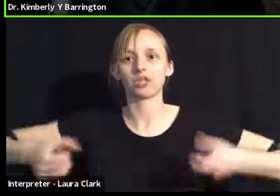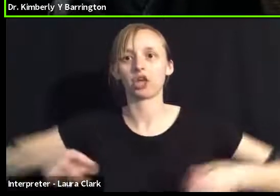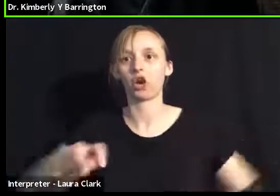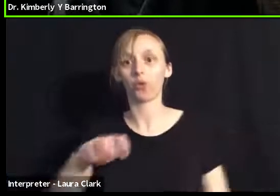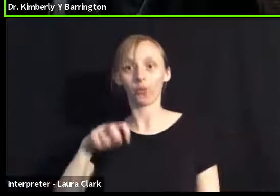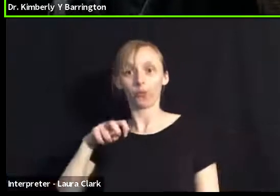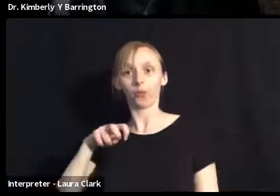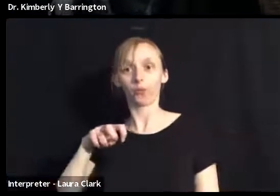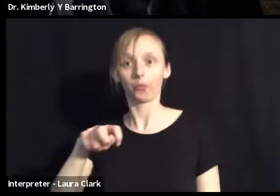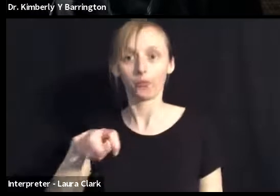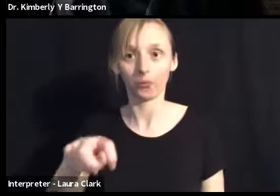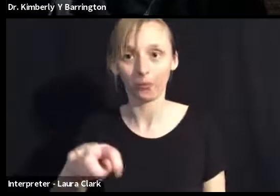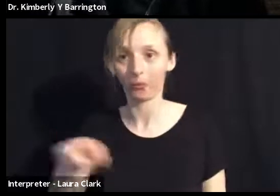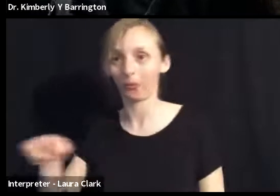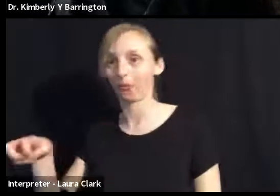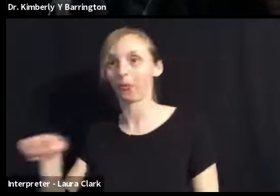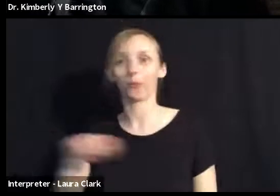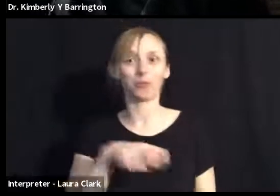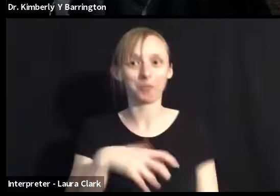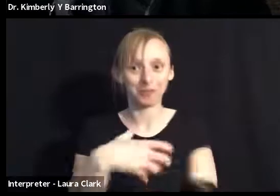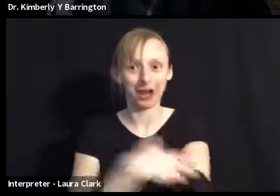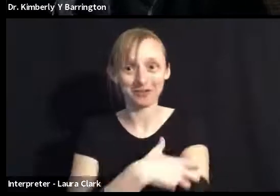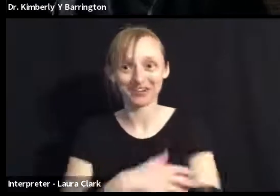Oh, there we go.